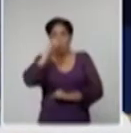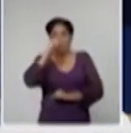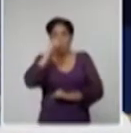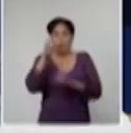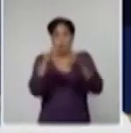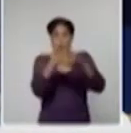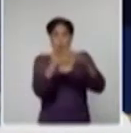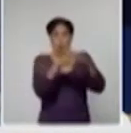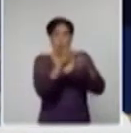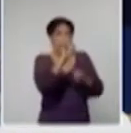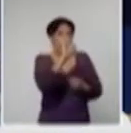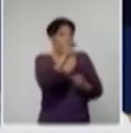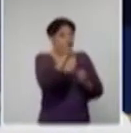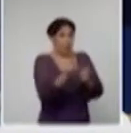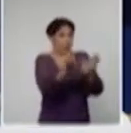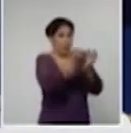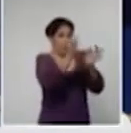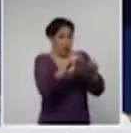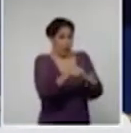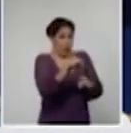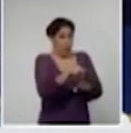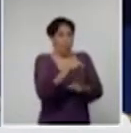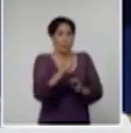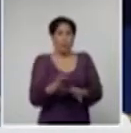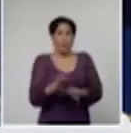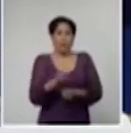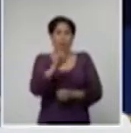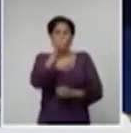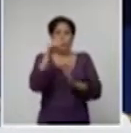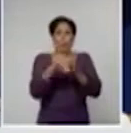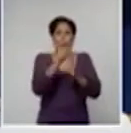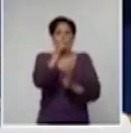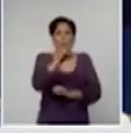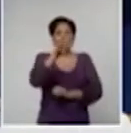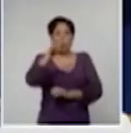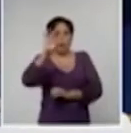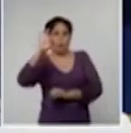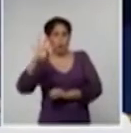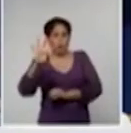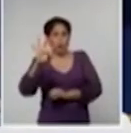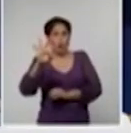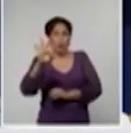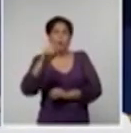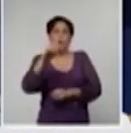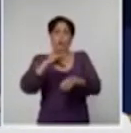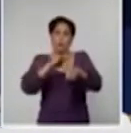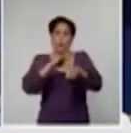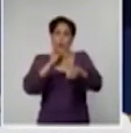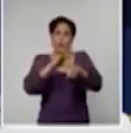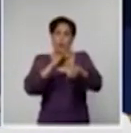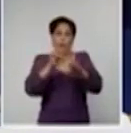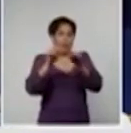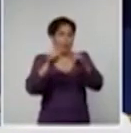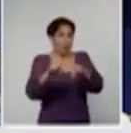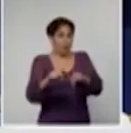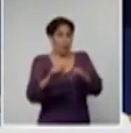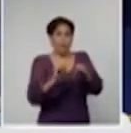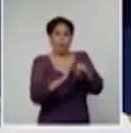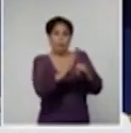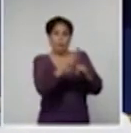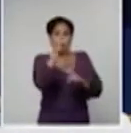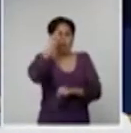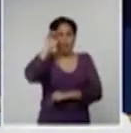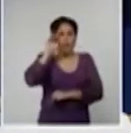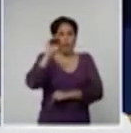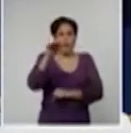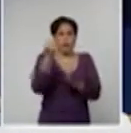Dr. Luis Diaz Soto Military Hospital here in Havana. We always regret the death of 86 people who have died